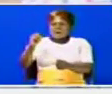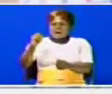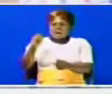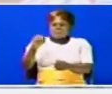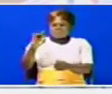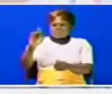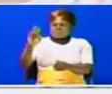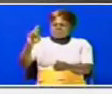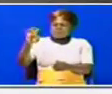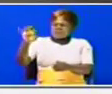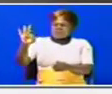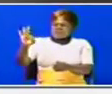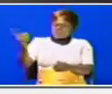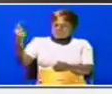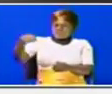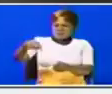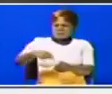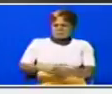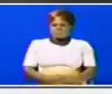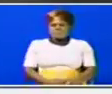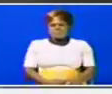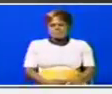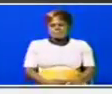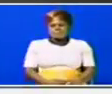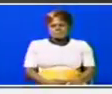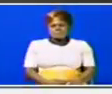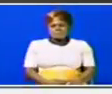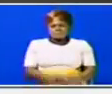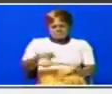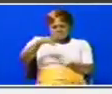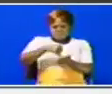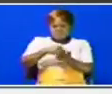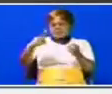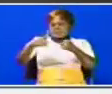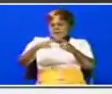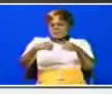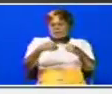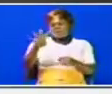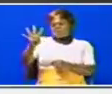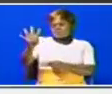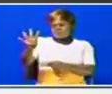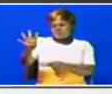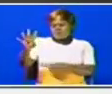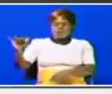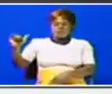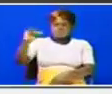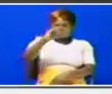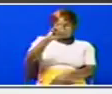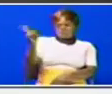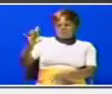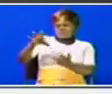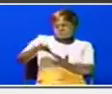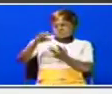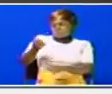airlifted into this place. How's it going? Among the nine that were injured, four have been flown to Nairobi for